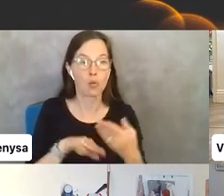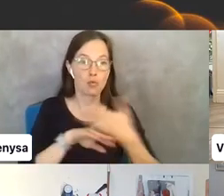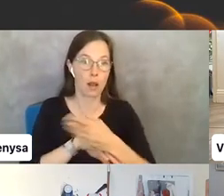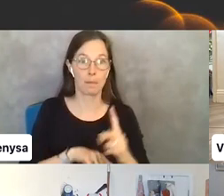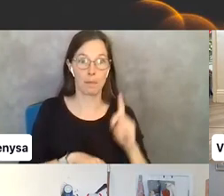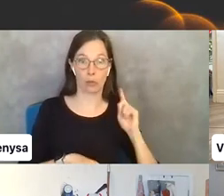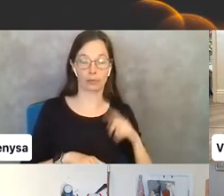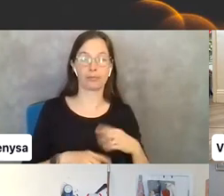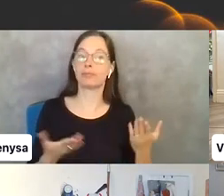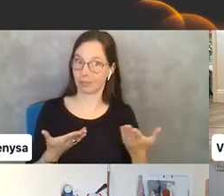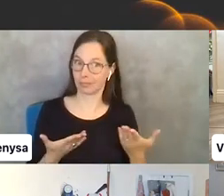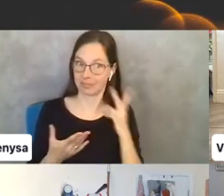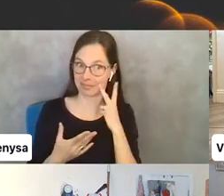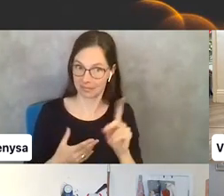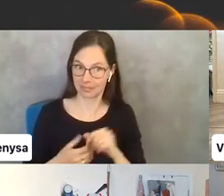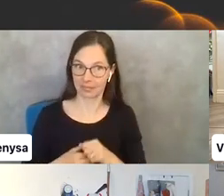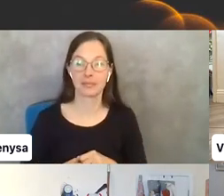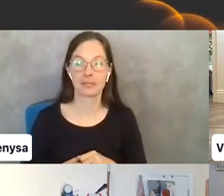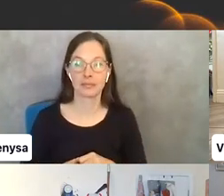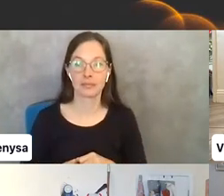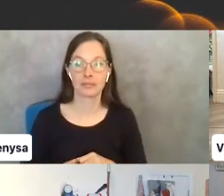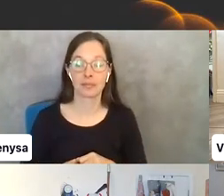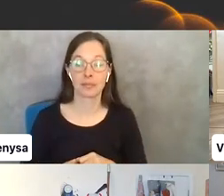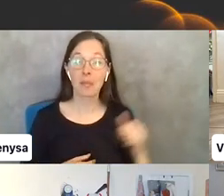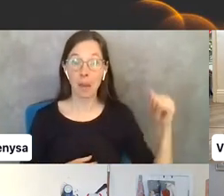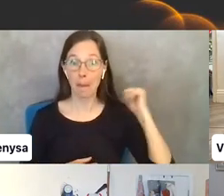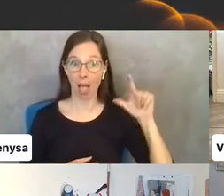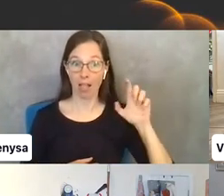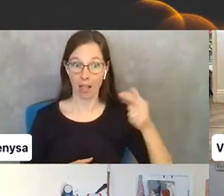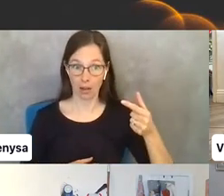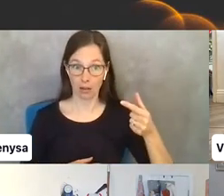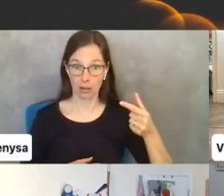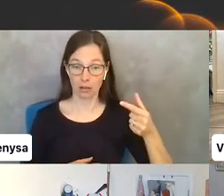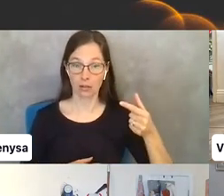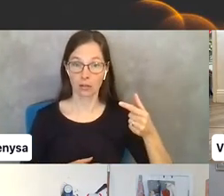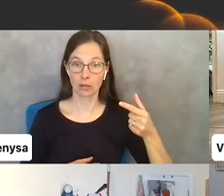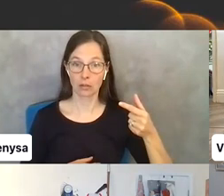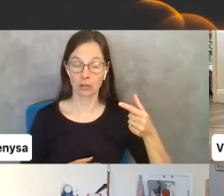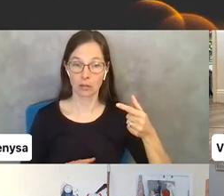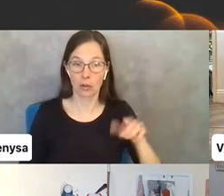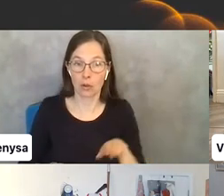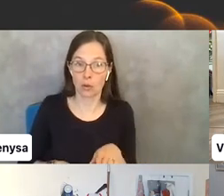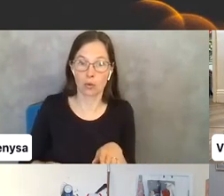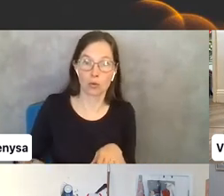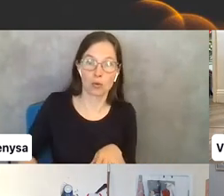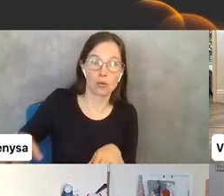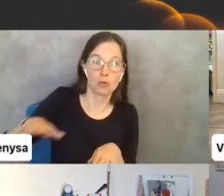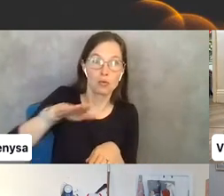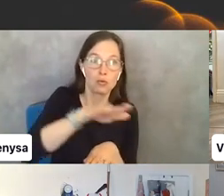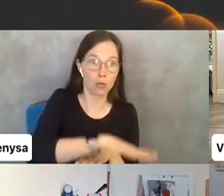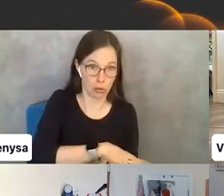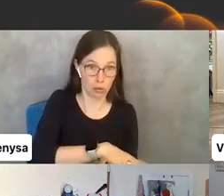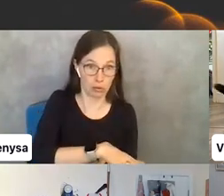the kicker. Your back leg crosses your front leg,